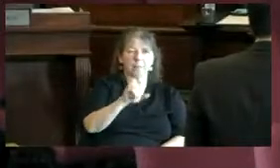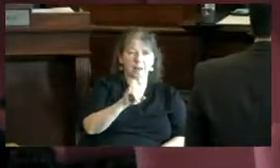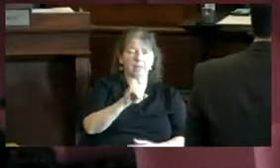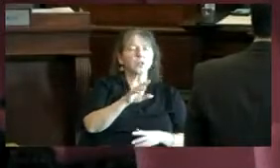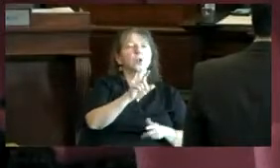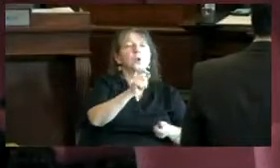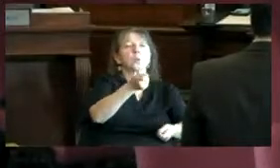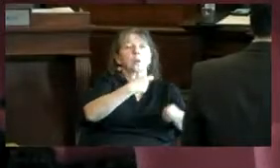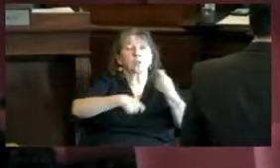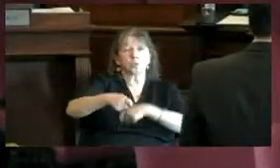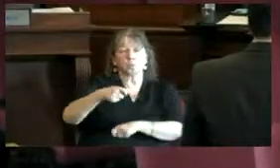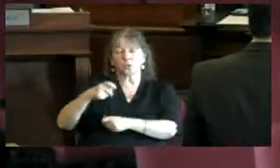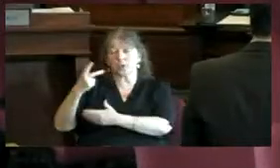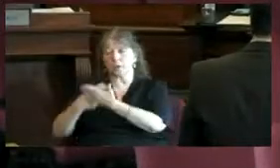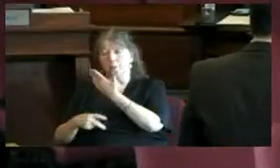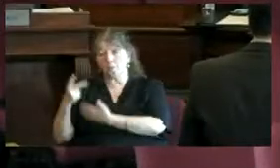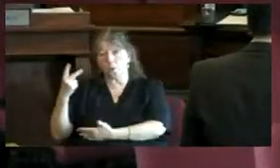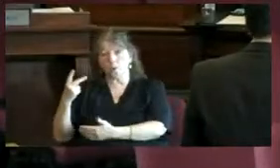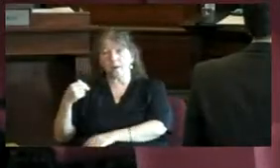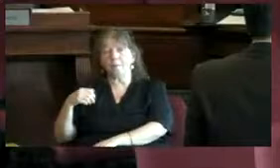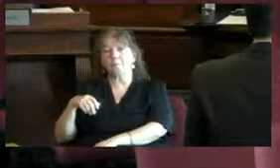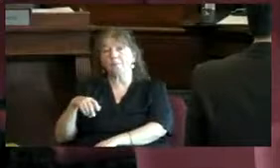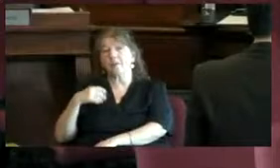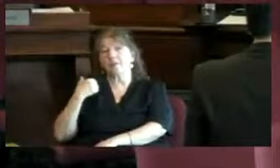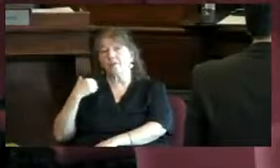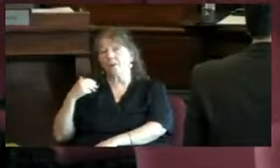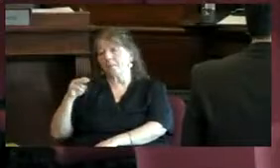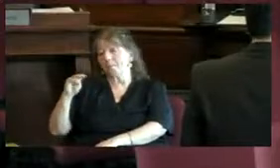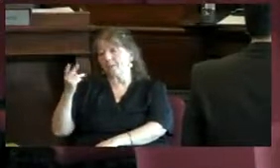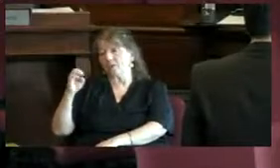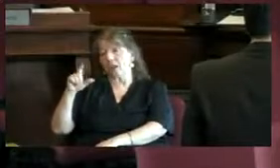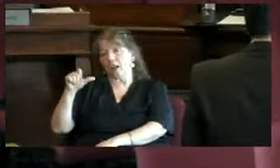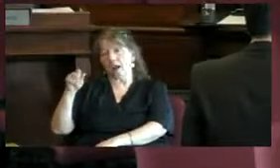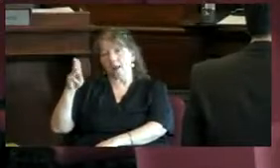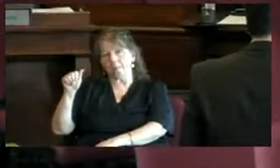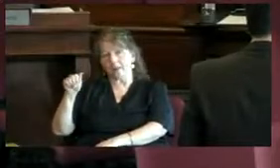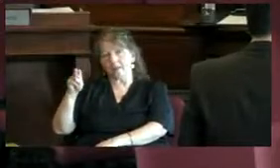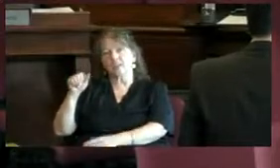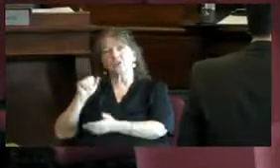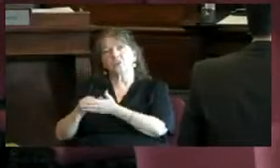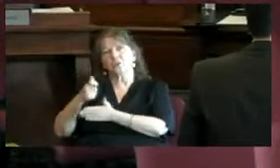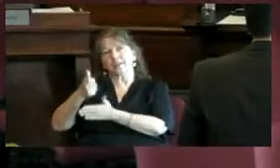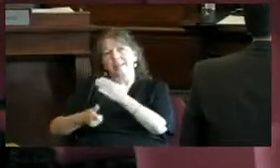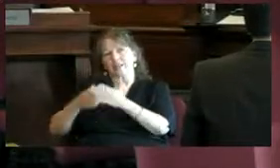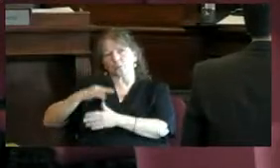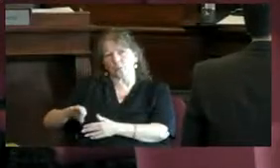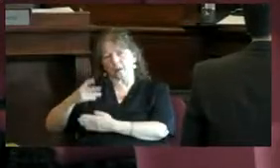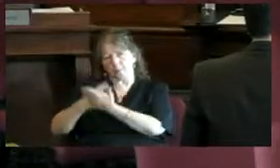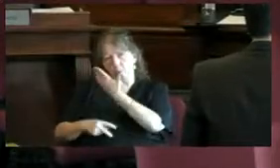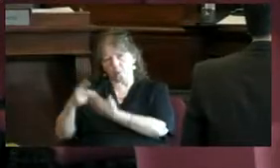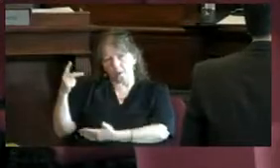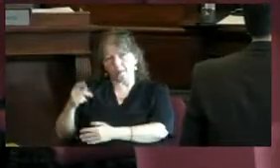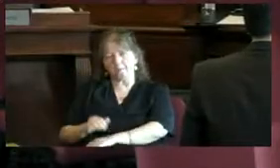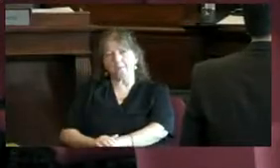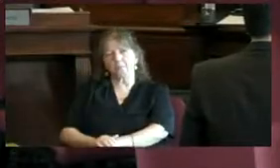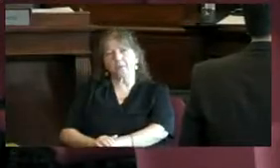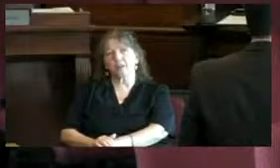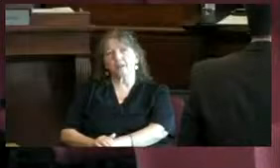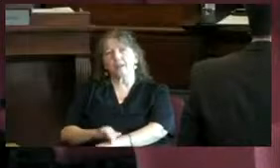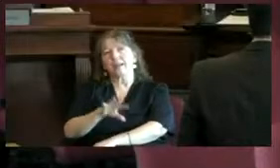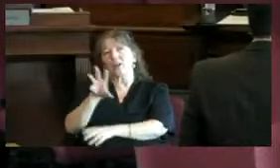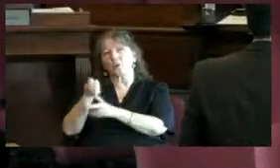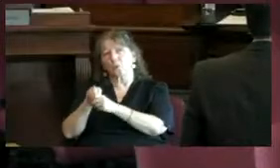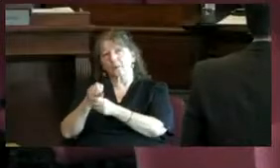switching the programs from Mitchell-Lama to the low-income housing tax credit program. In addition to that, we